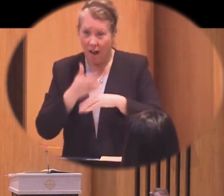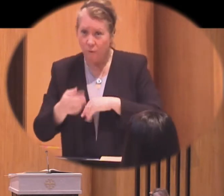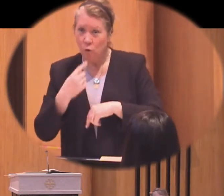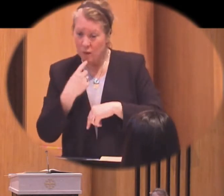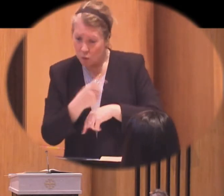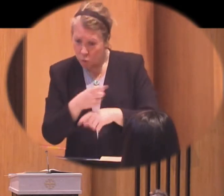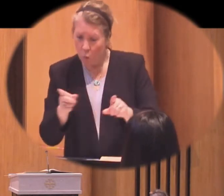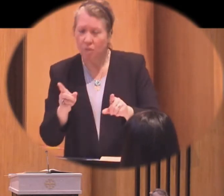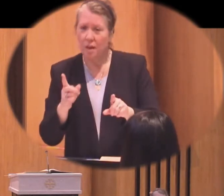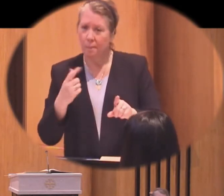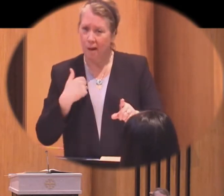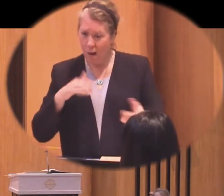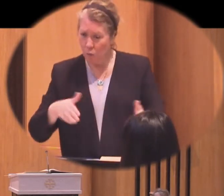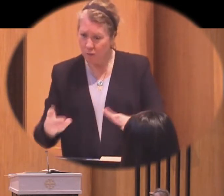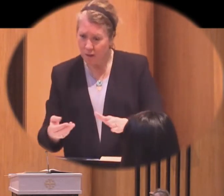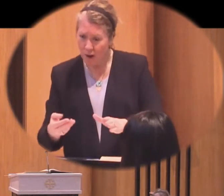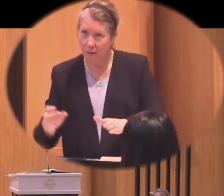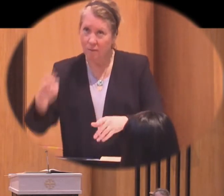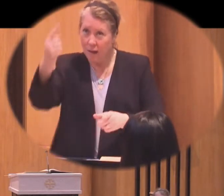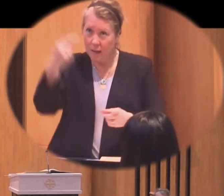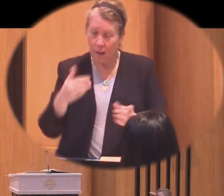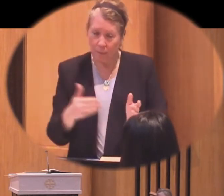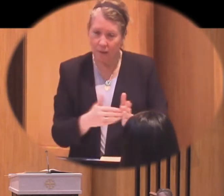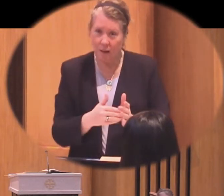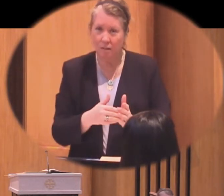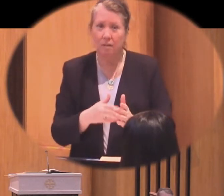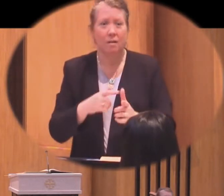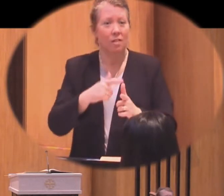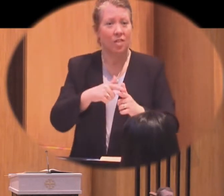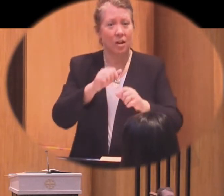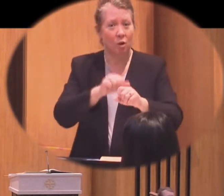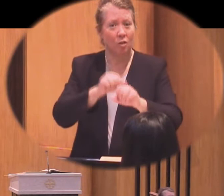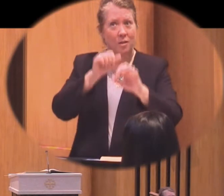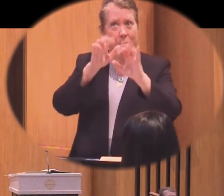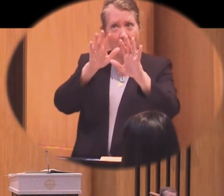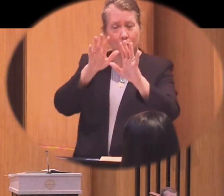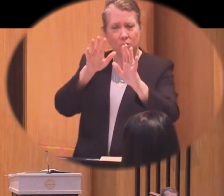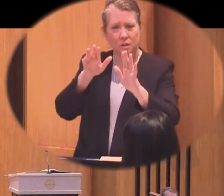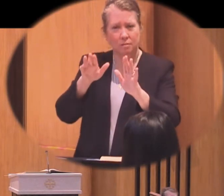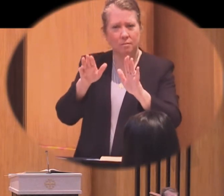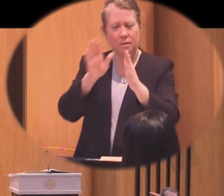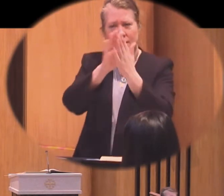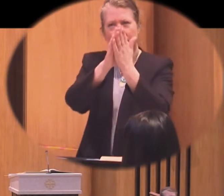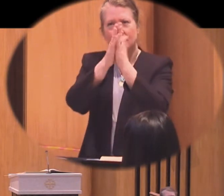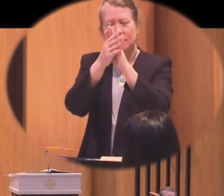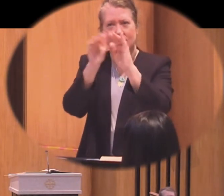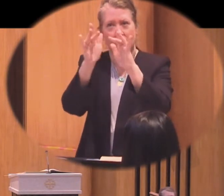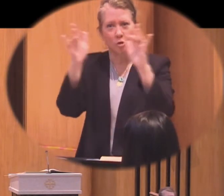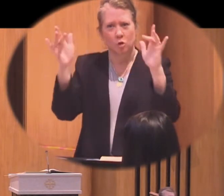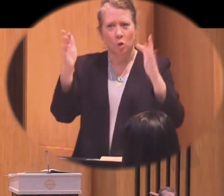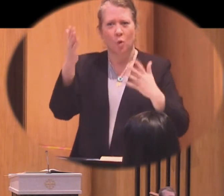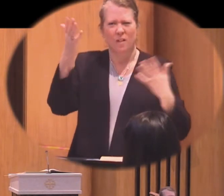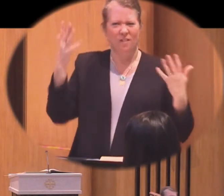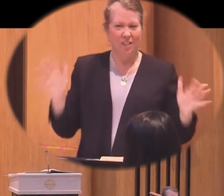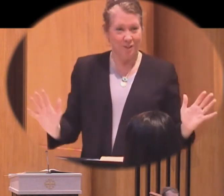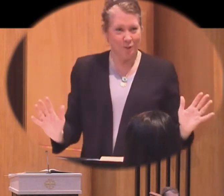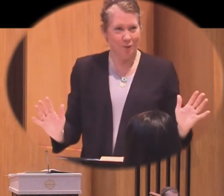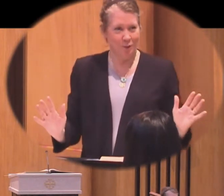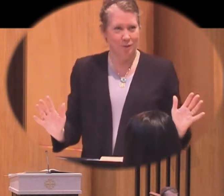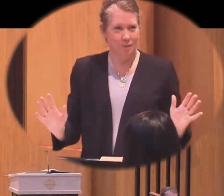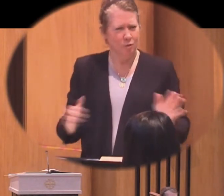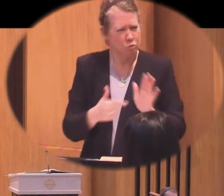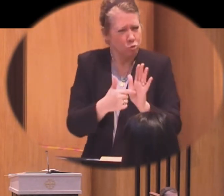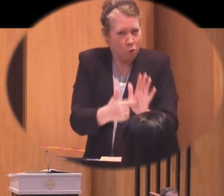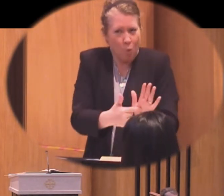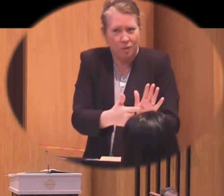death on the holy mountain, he manifested to them his glory, to show even by the testimony of